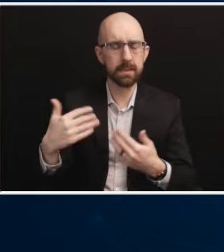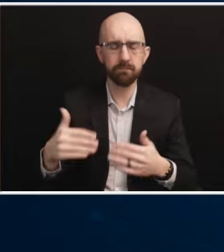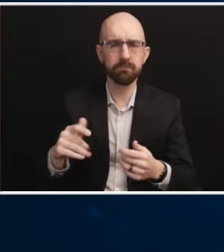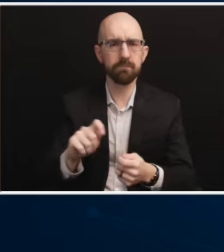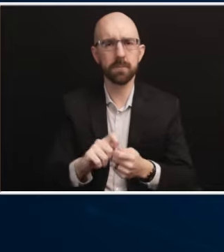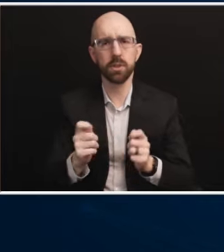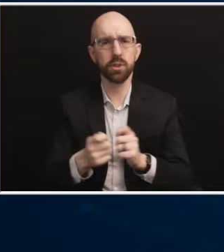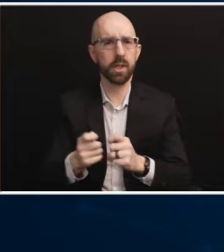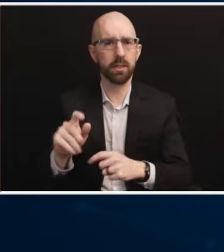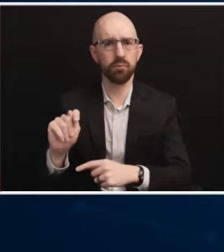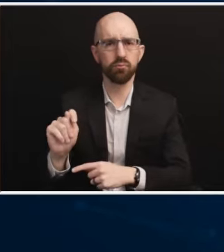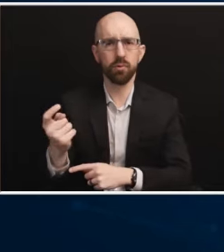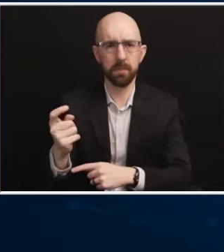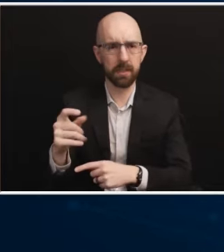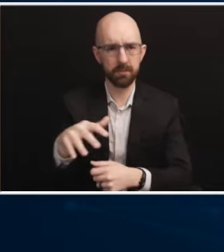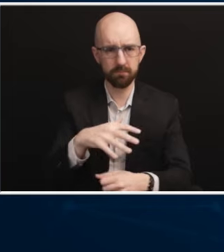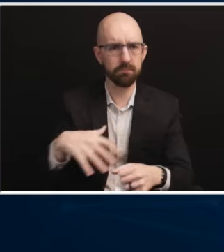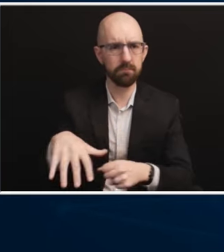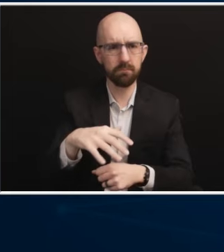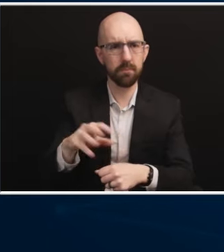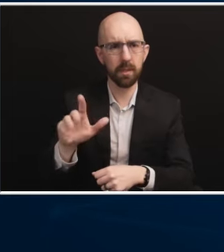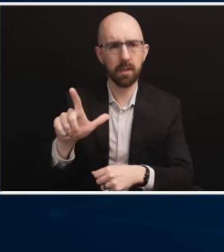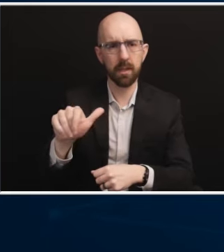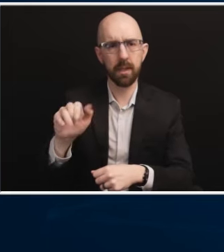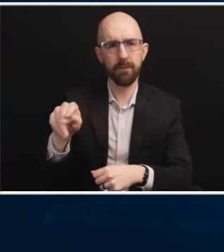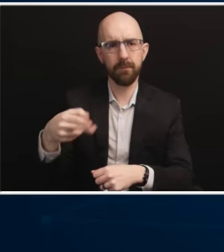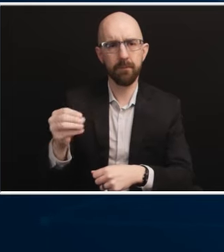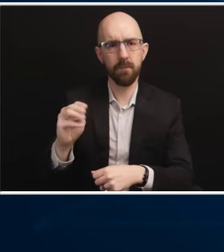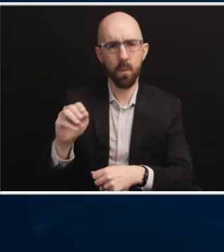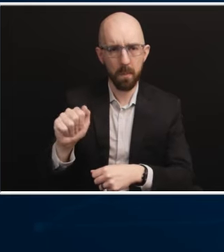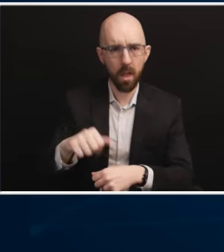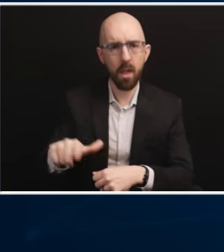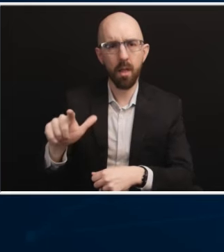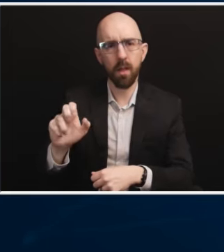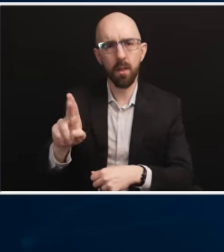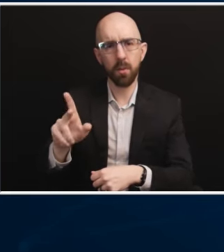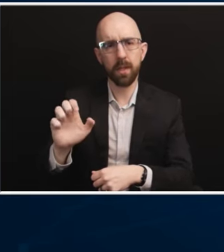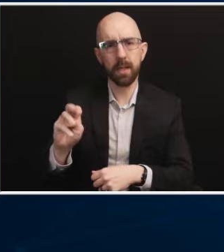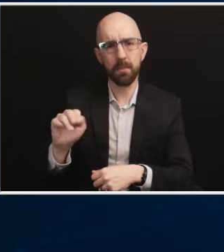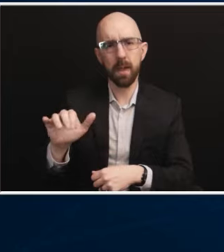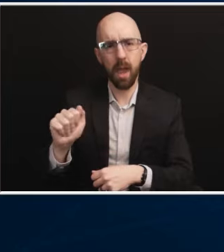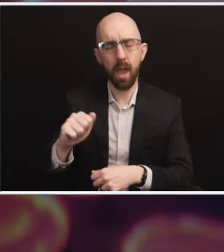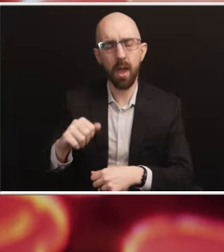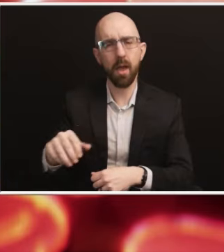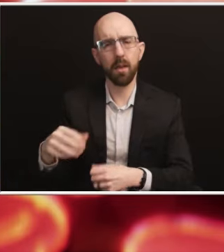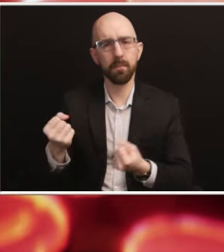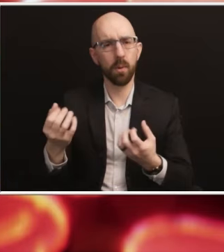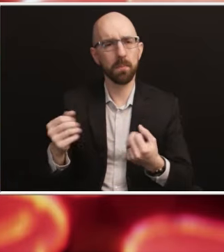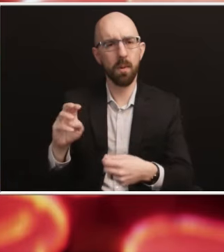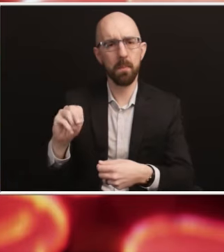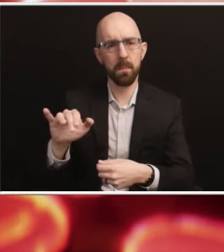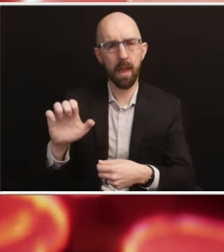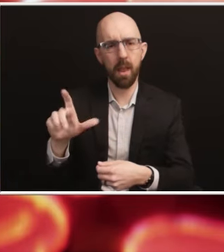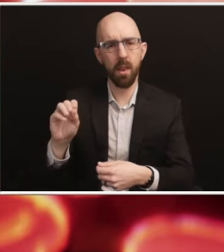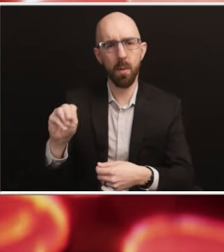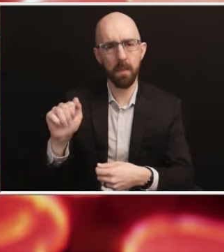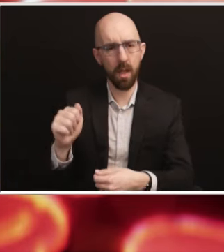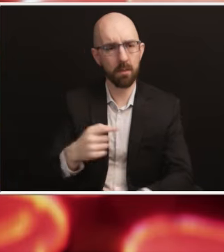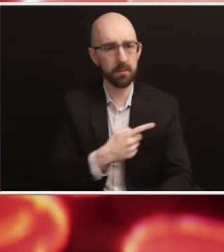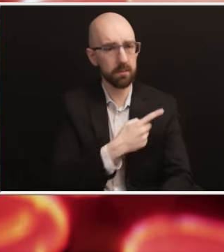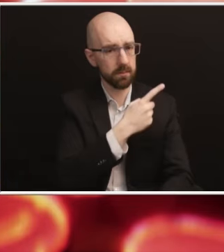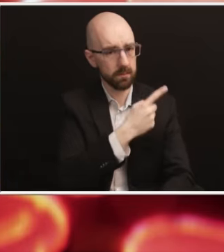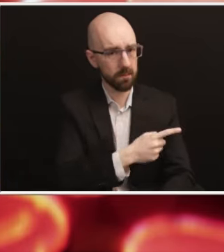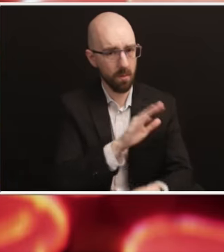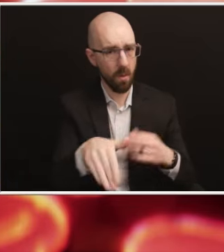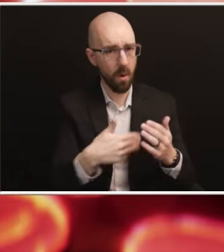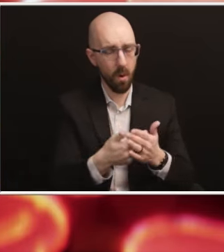of lymphoma, leukemia, multiple myeloma. There are currently 7 FDA-approved CAR T-cell therapy, and here's the list coming